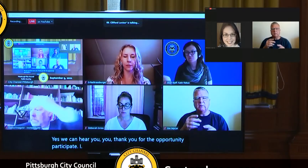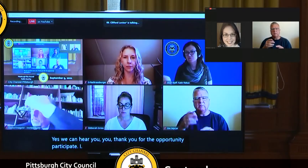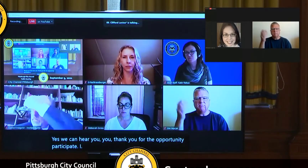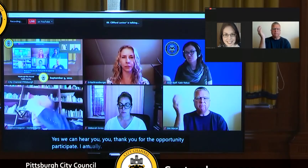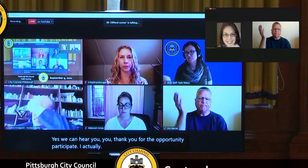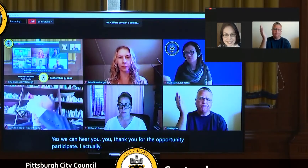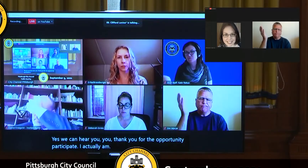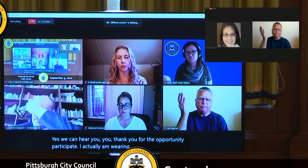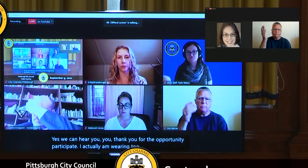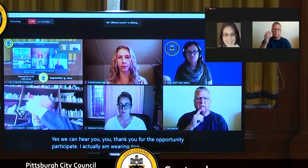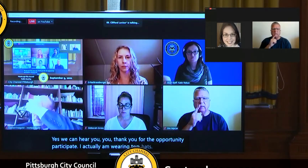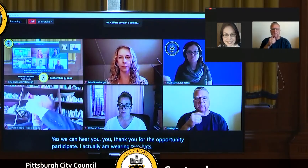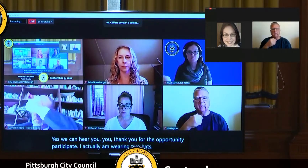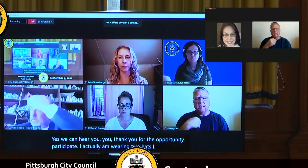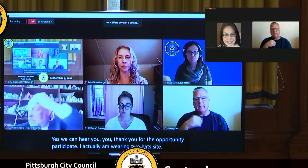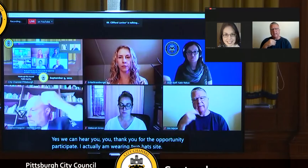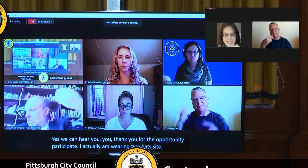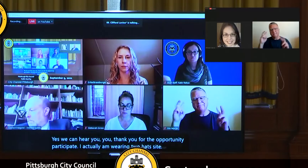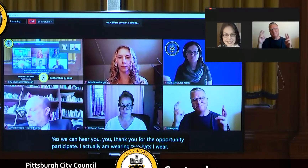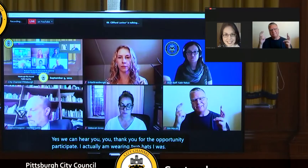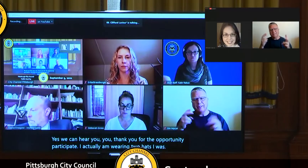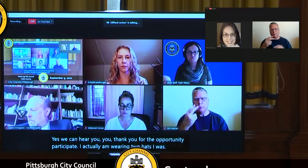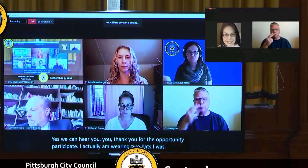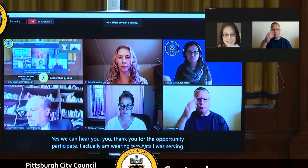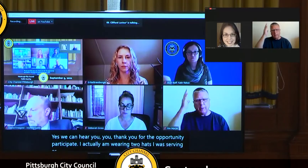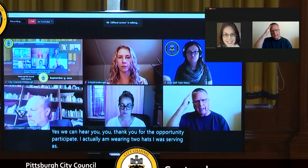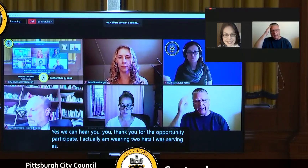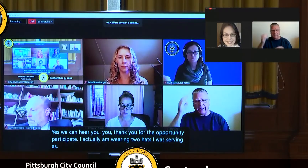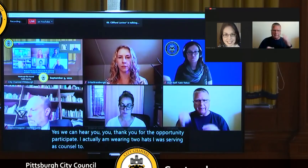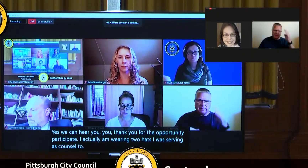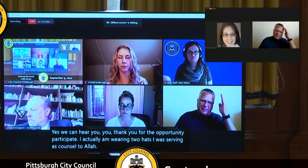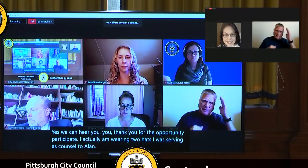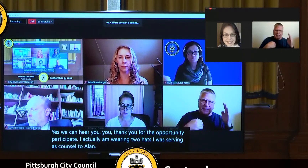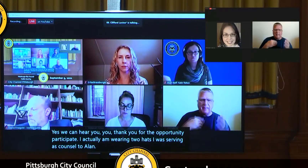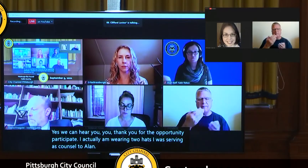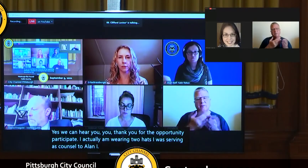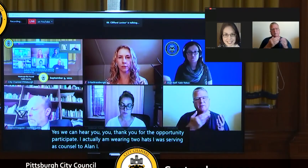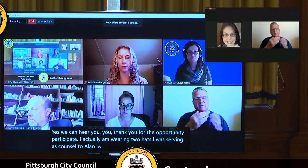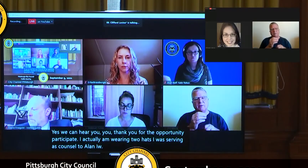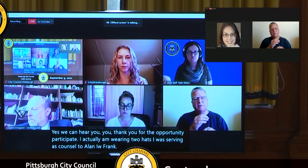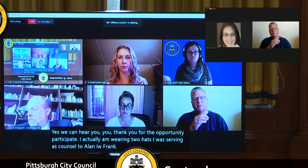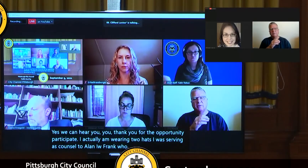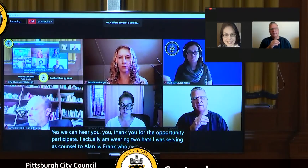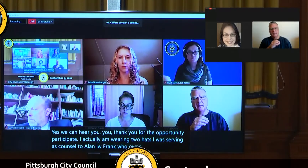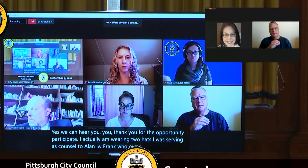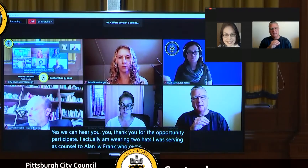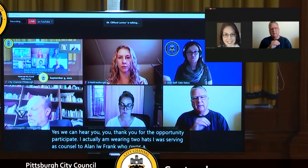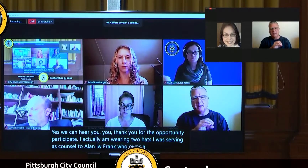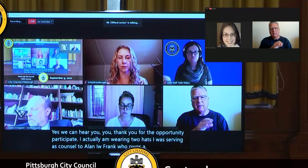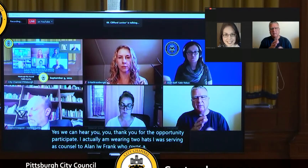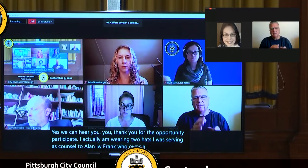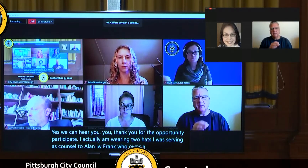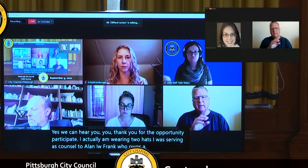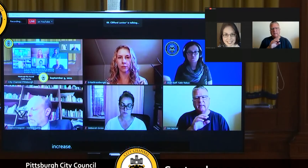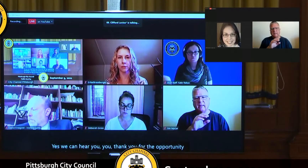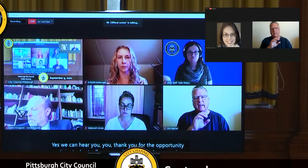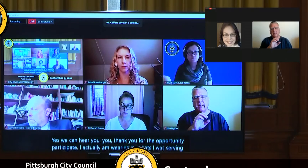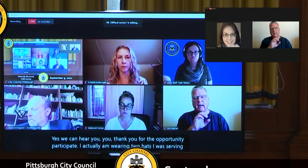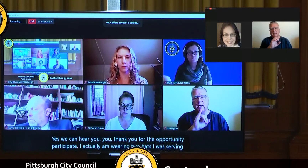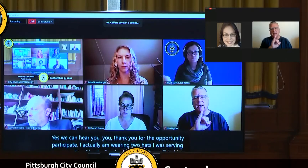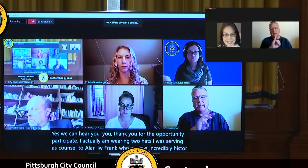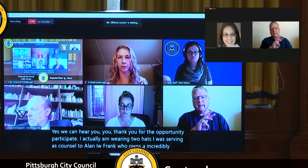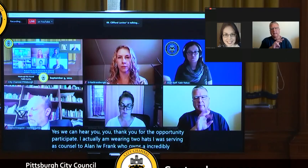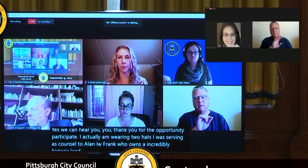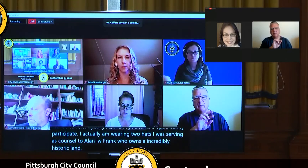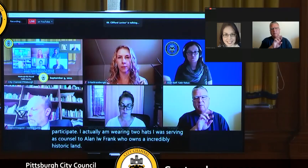wearing two hats. I was serving as counsel to Alan I.W. Frank, who owns a incredibly historic